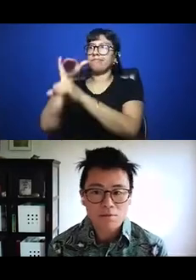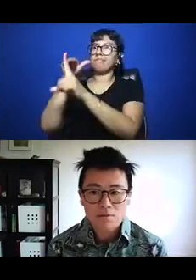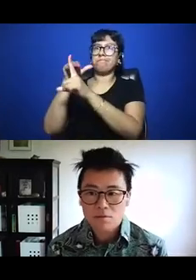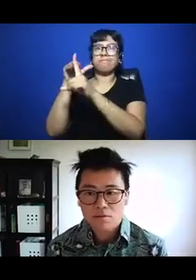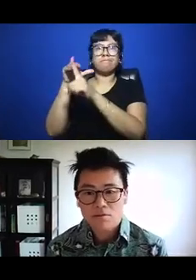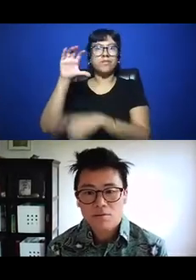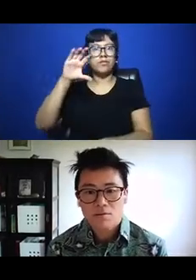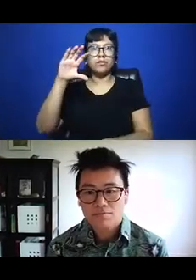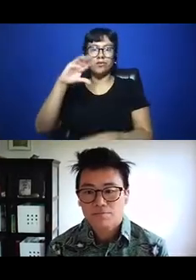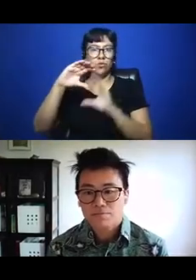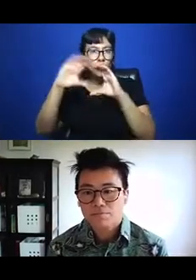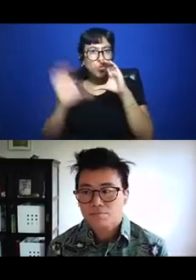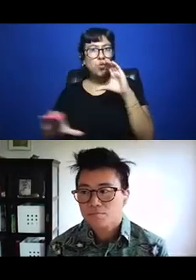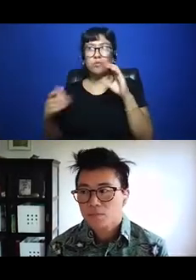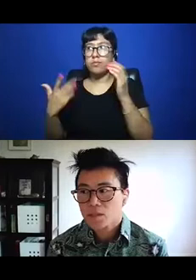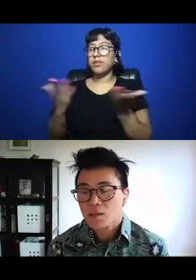US.